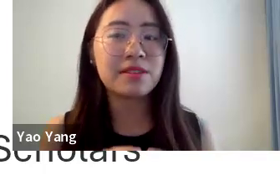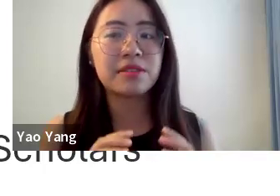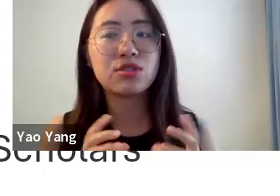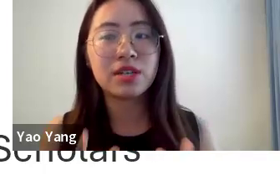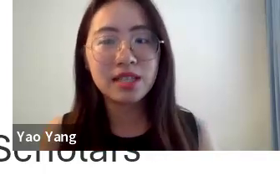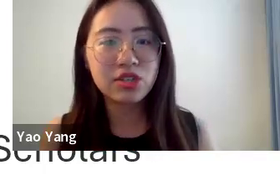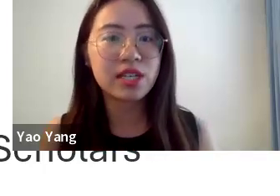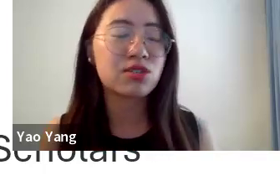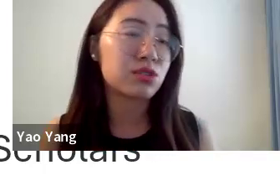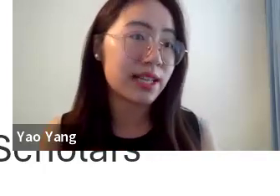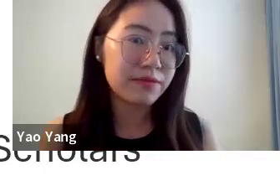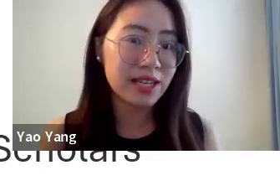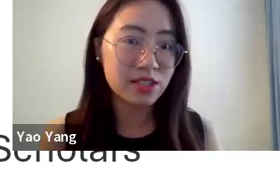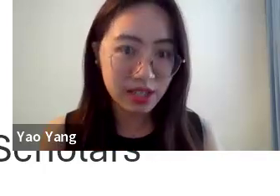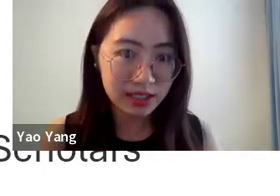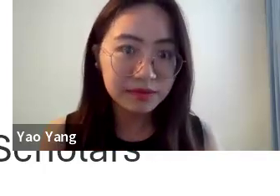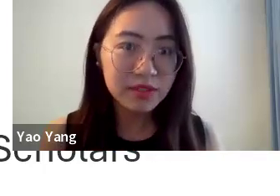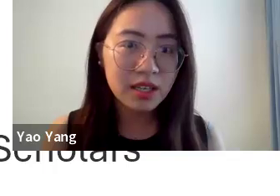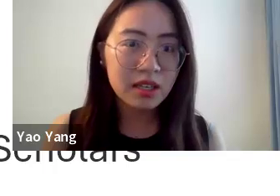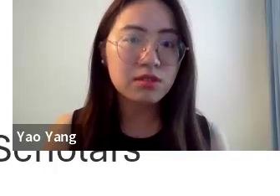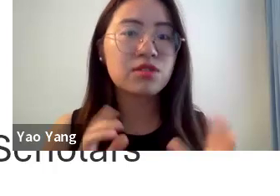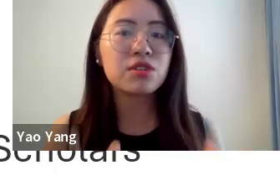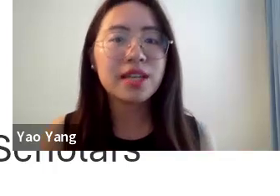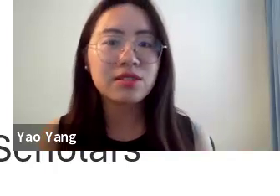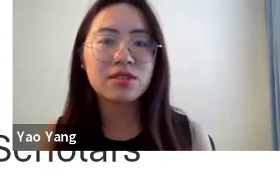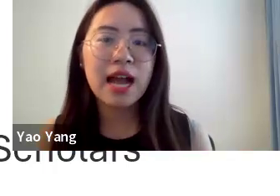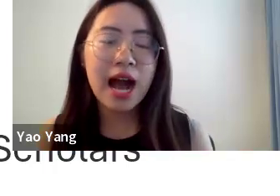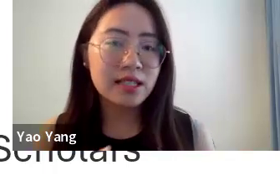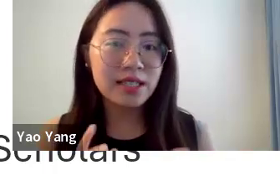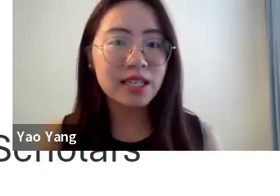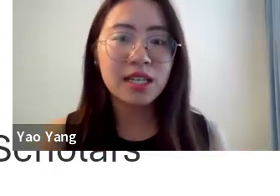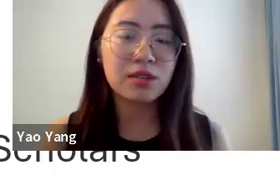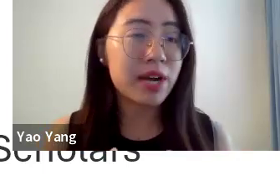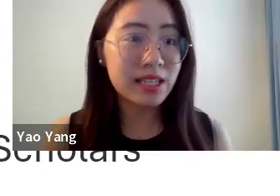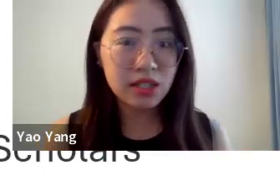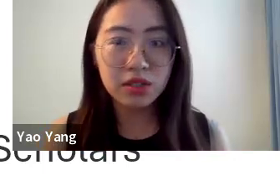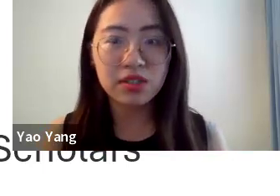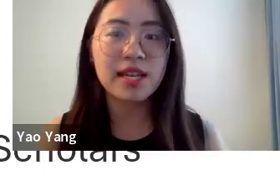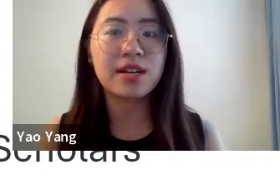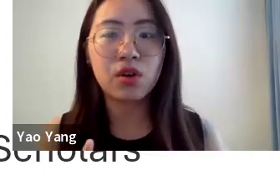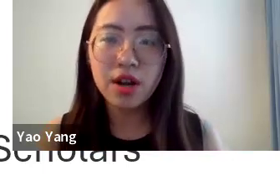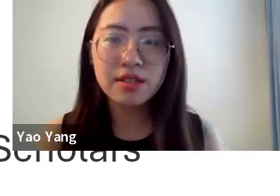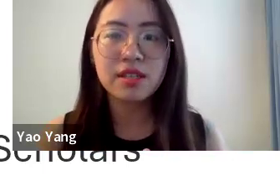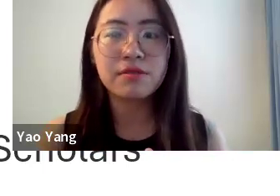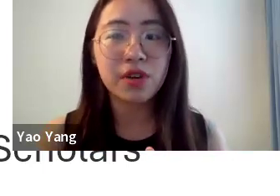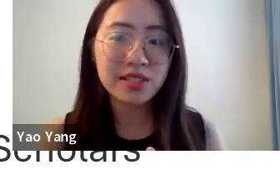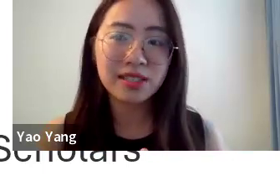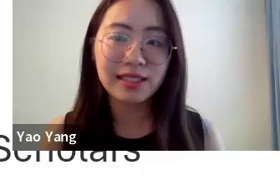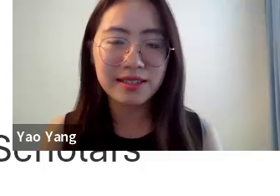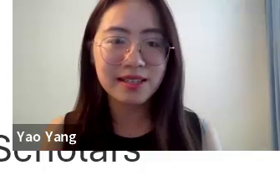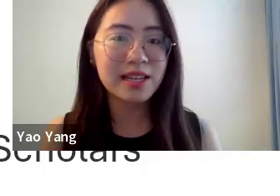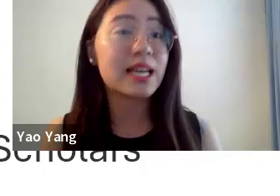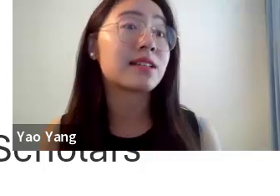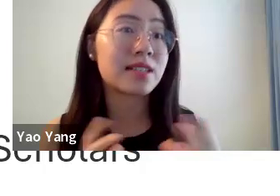families as they transition into life at Yale. So students take a writing course and a quantitative